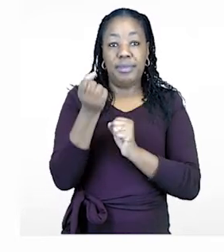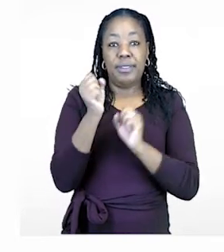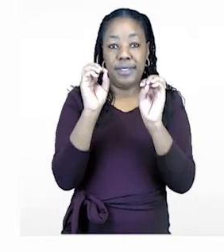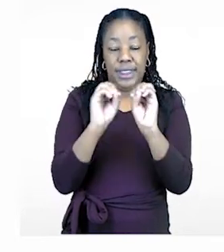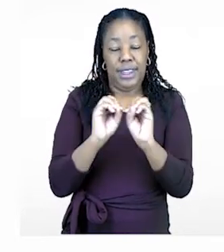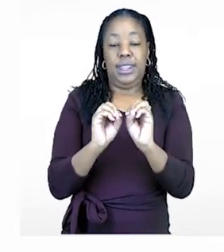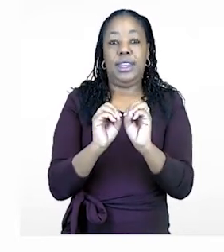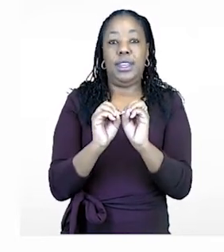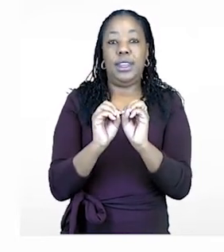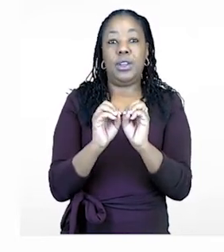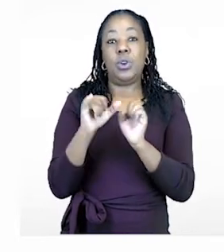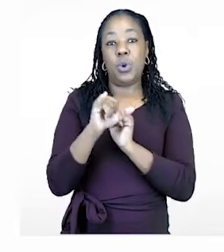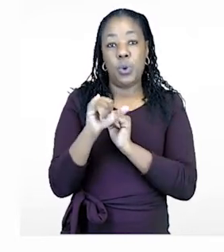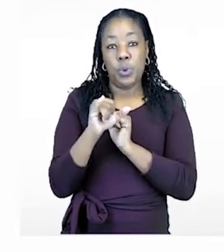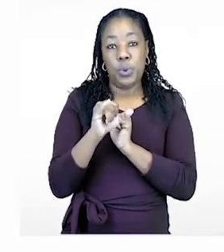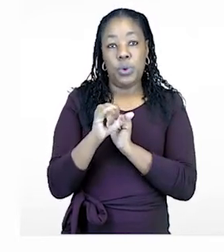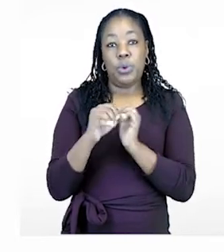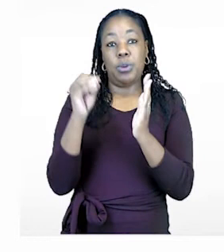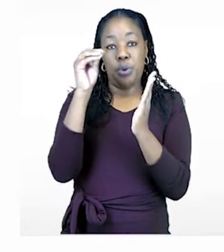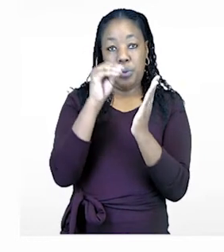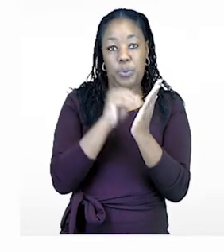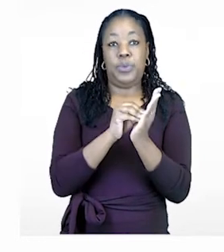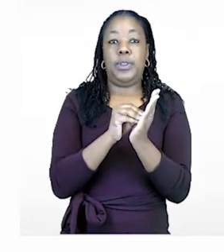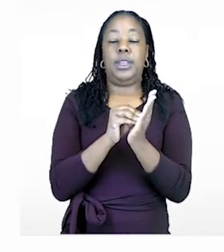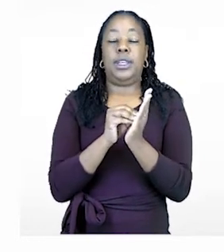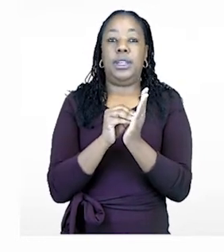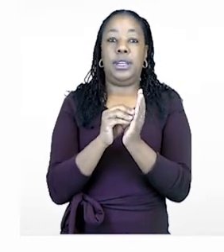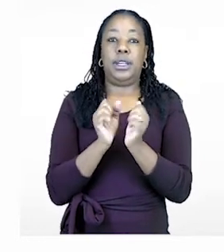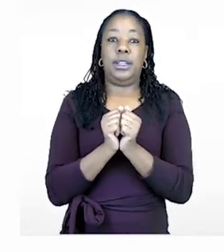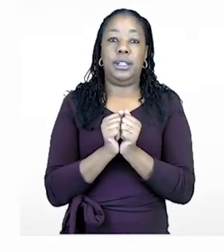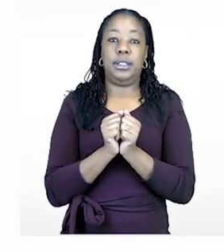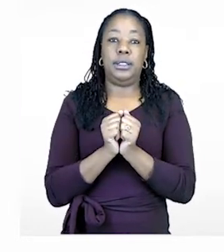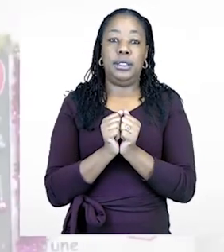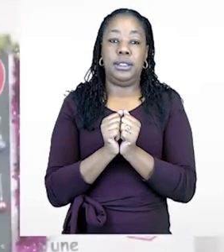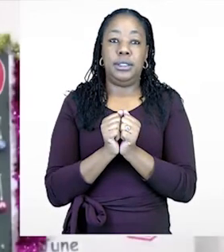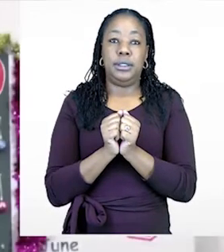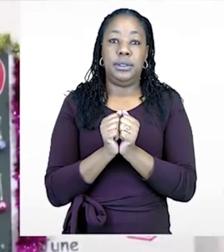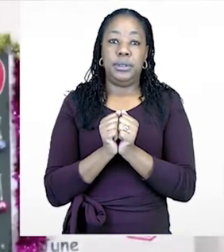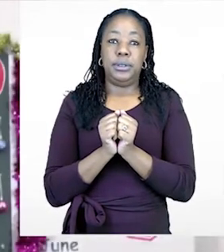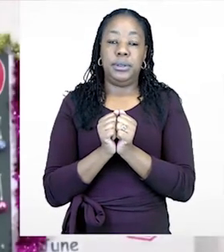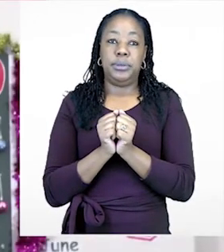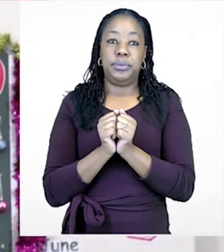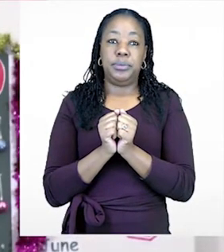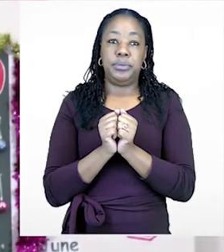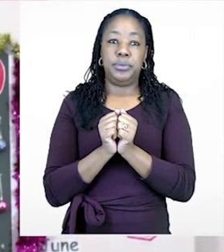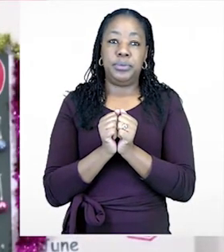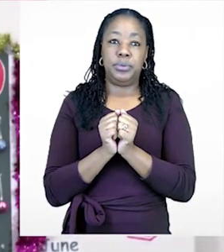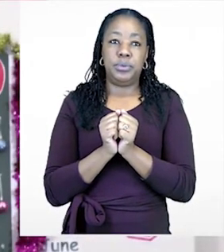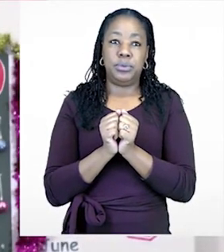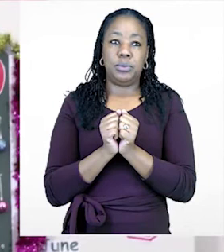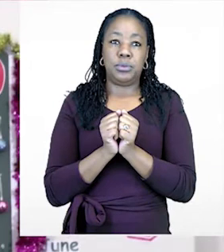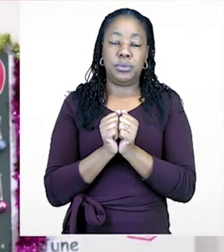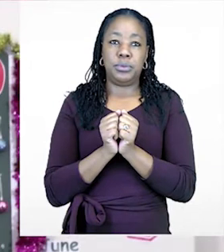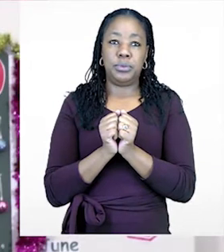boxes. So let us try and fill those boxes in together. Let's take a look at the board. We are going to use our